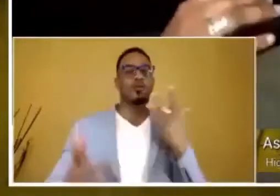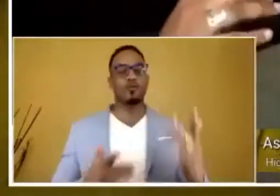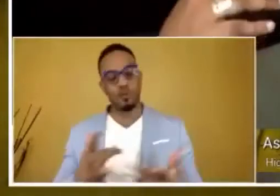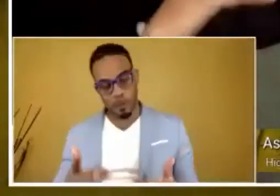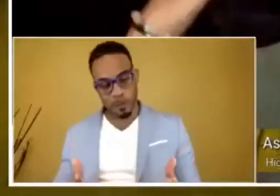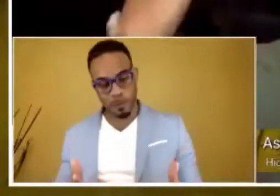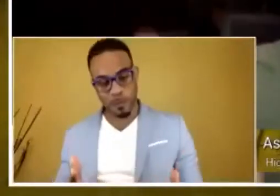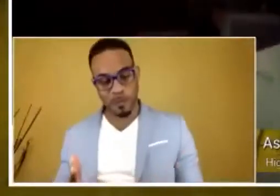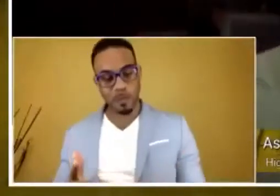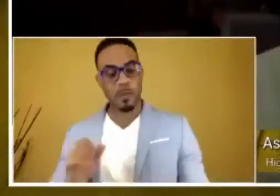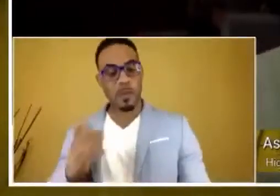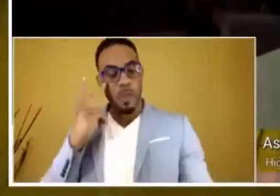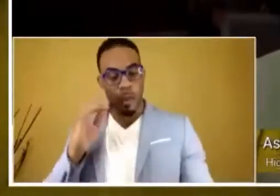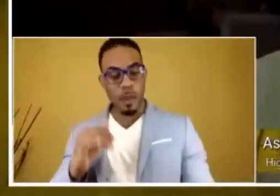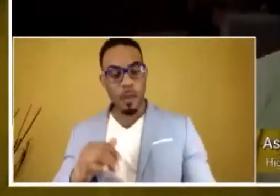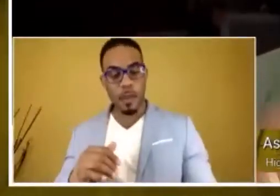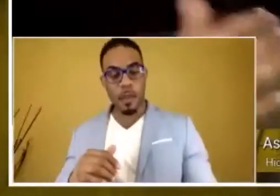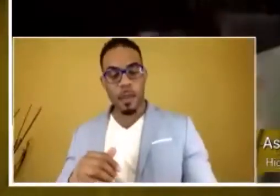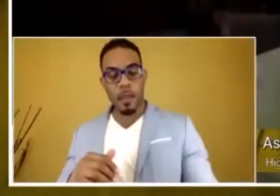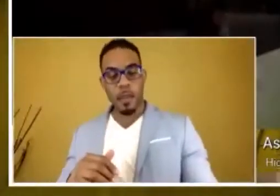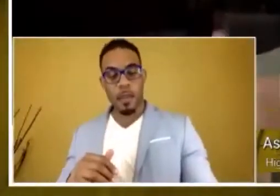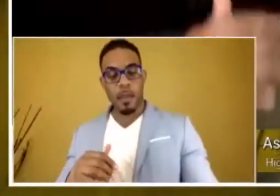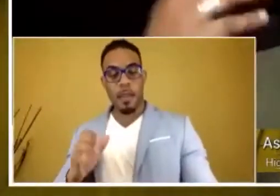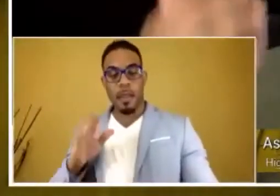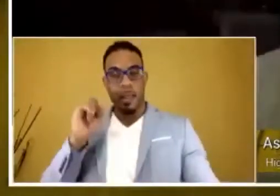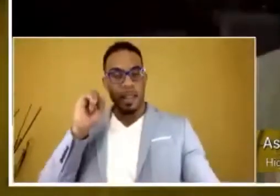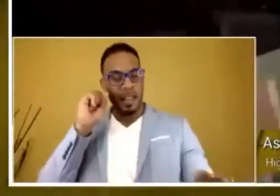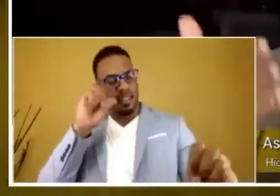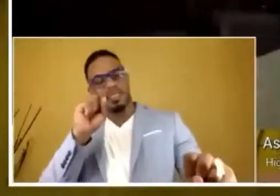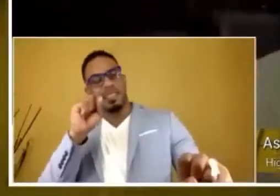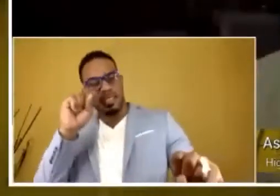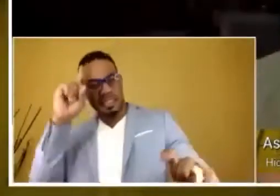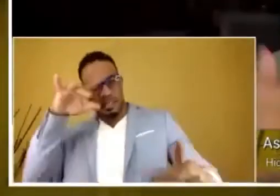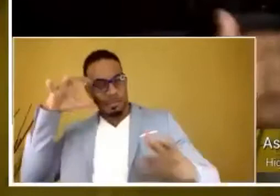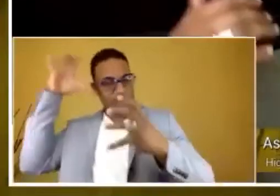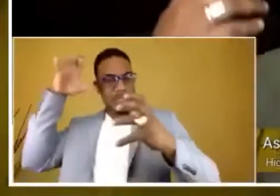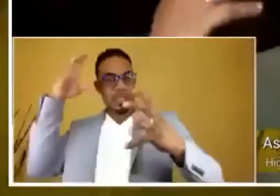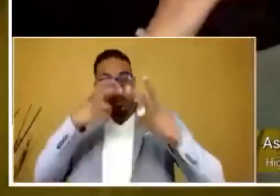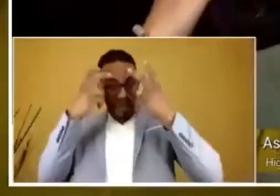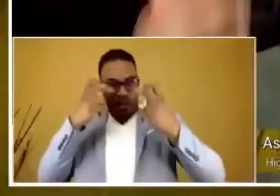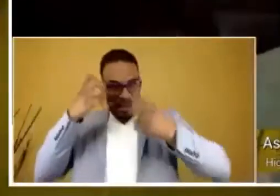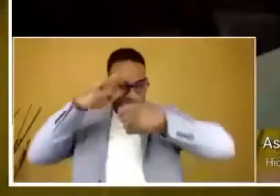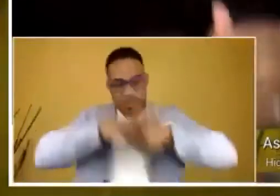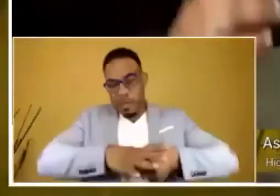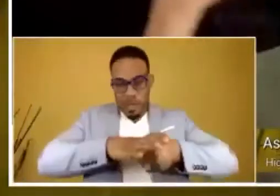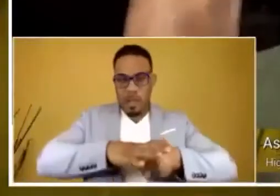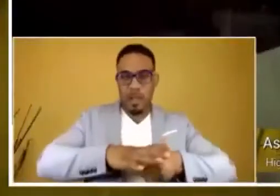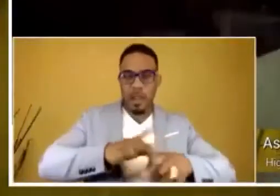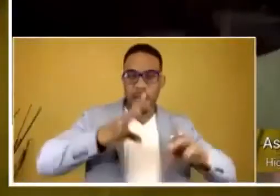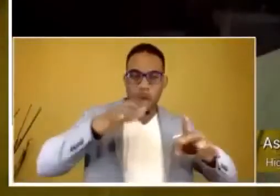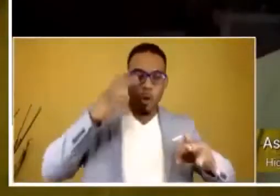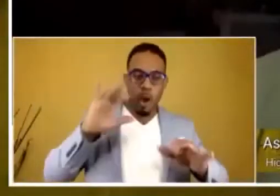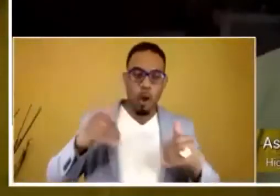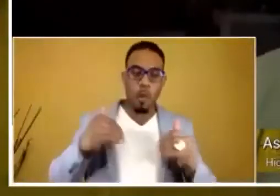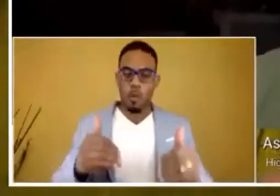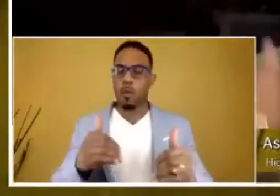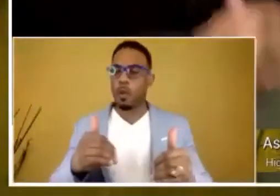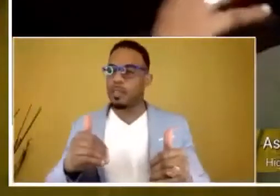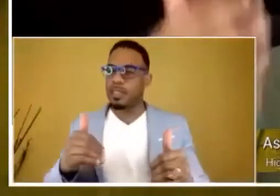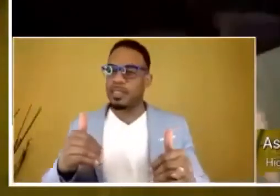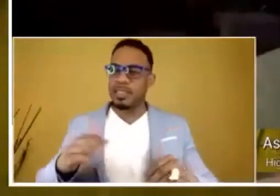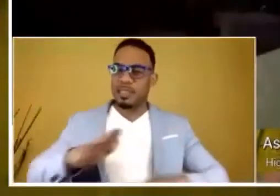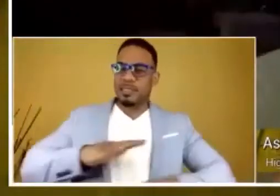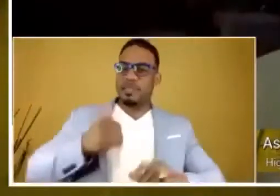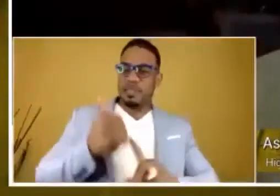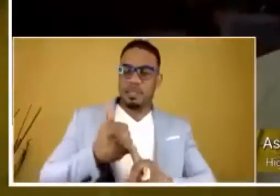Right? We saw us fighting against capitalism, racialized, patriarchal violence. We saw our movement sustain itself